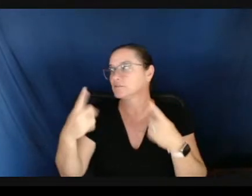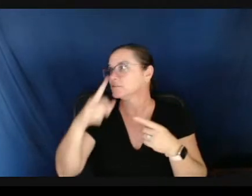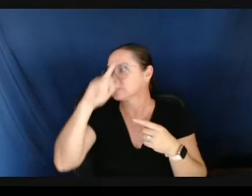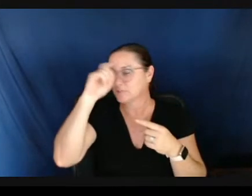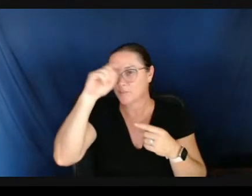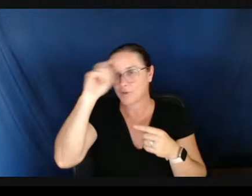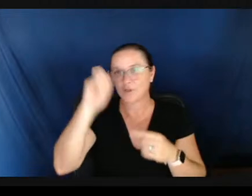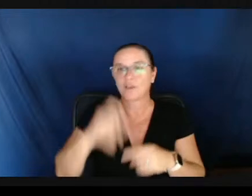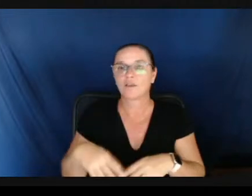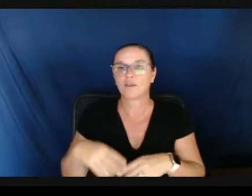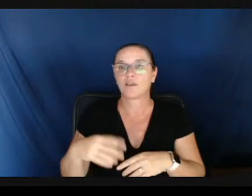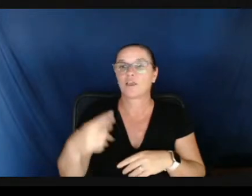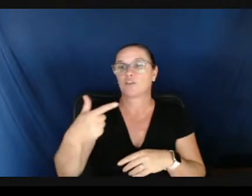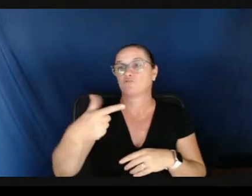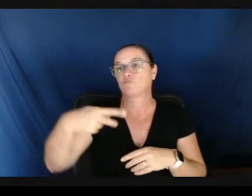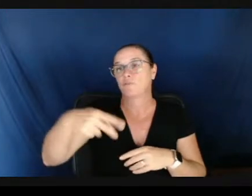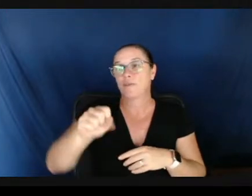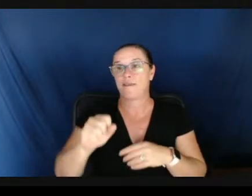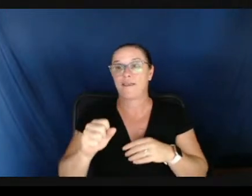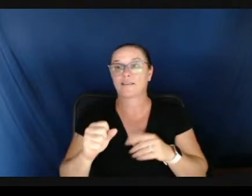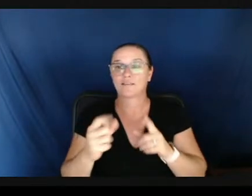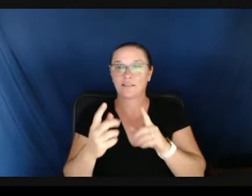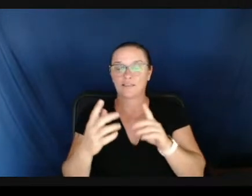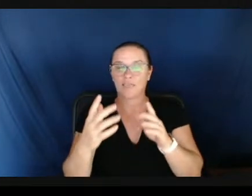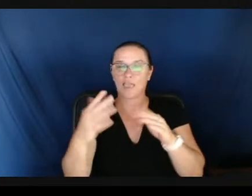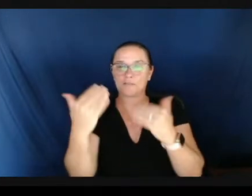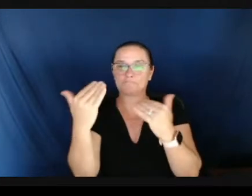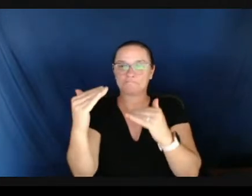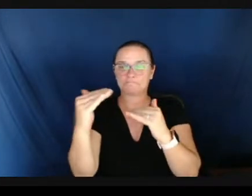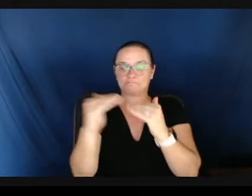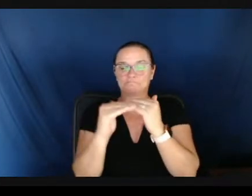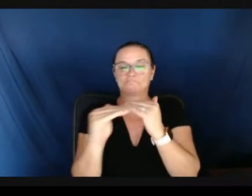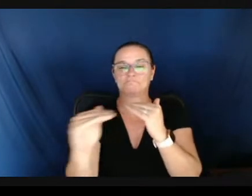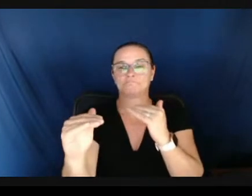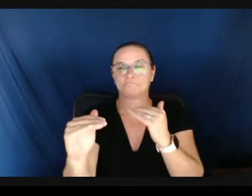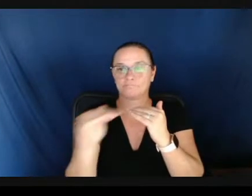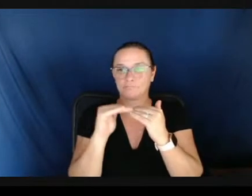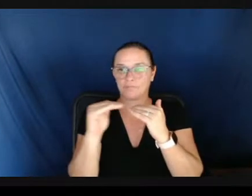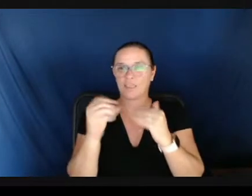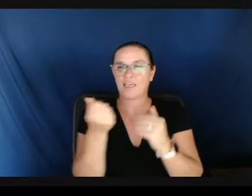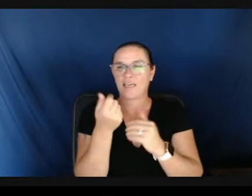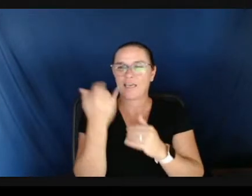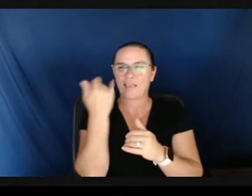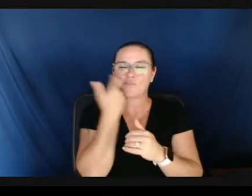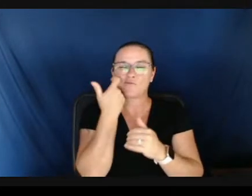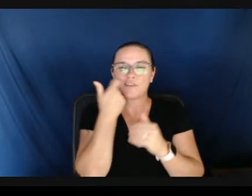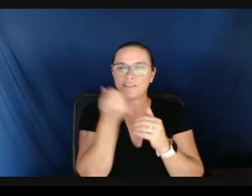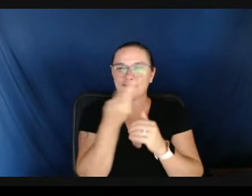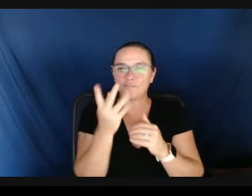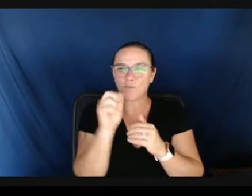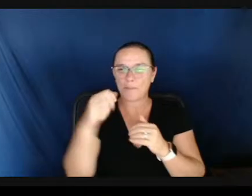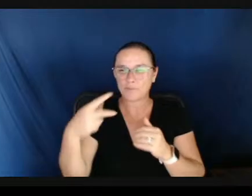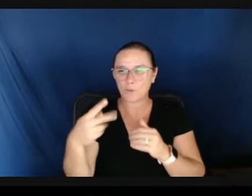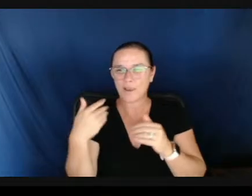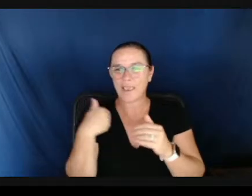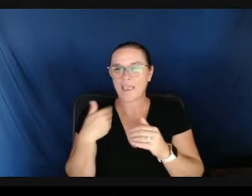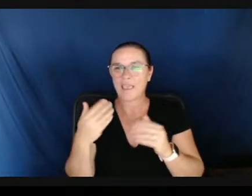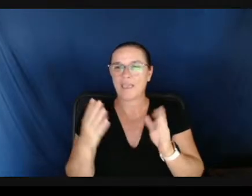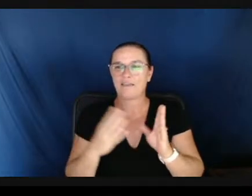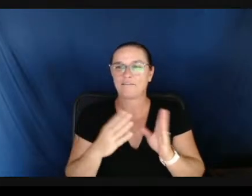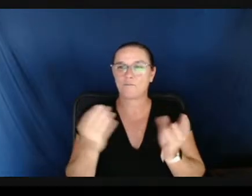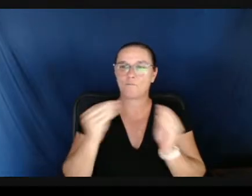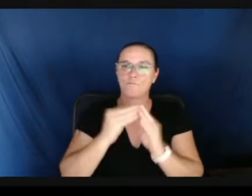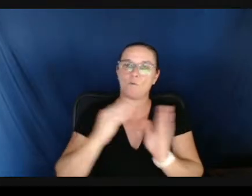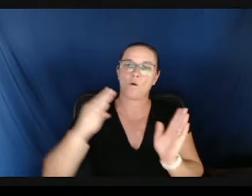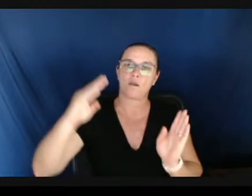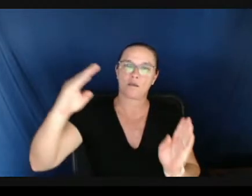our GPS in that quasi-equilibrium there, right? And one thing I note is these last couple episodes have had this broader range, right?